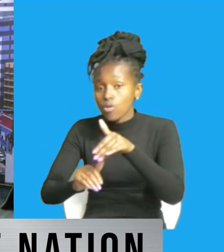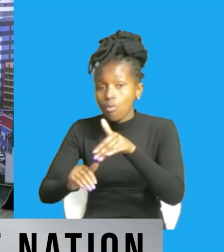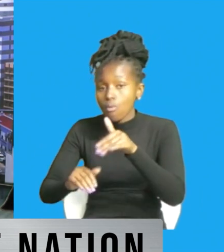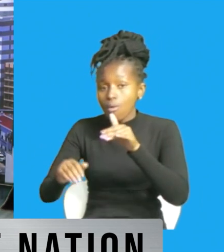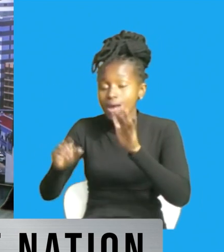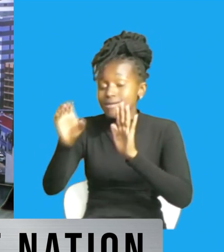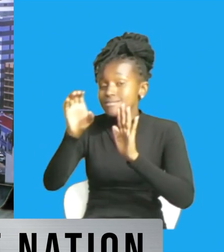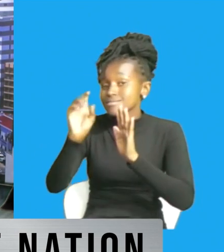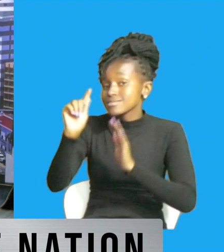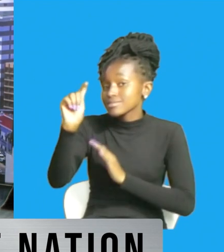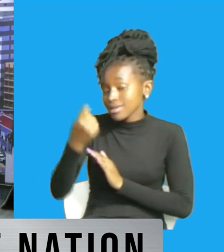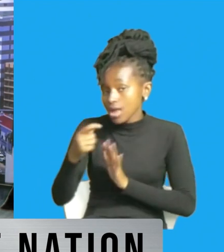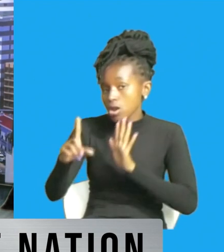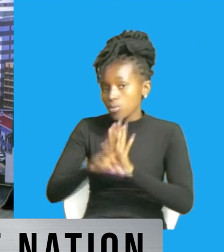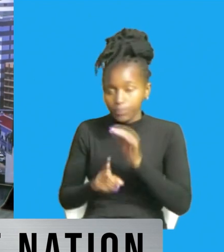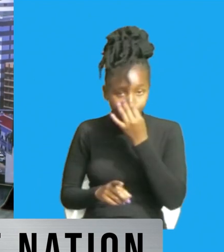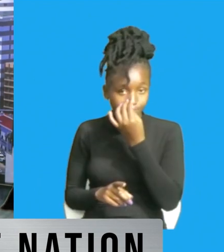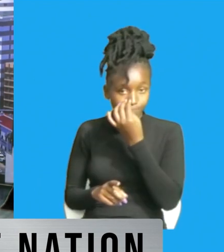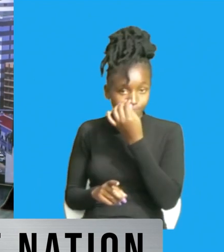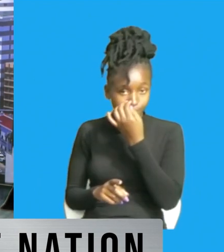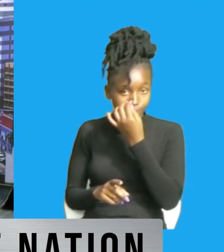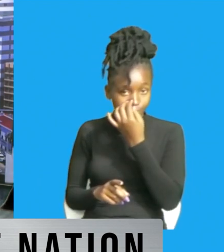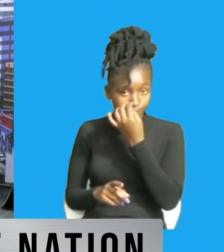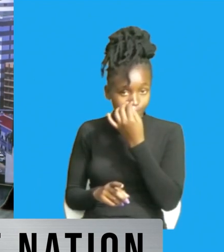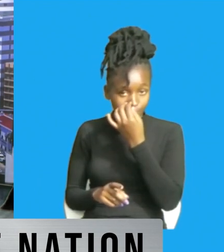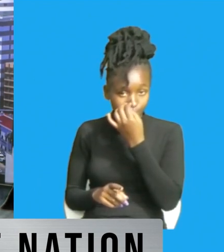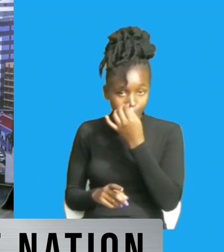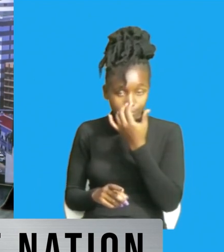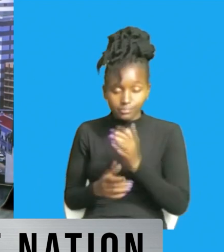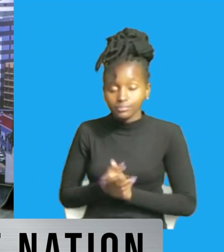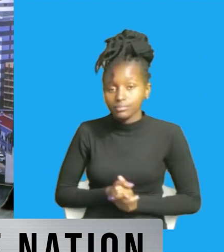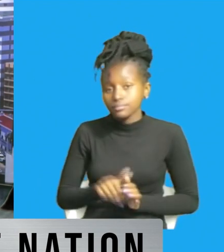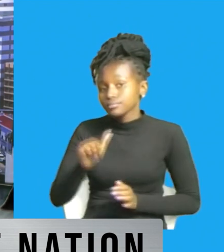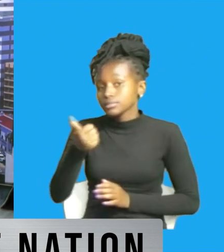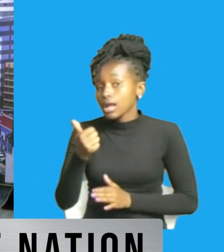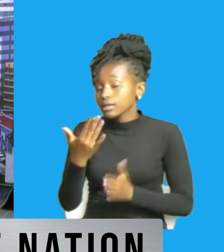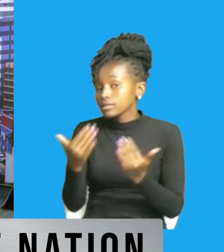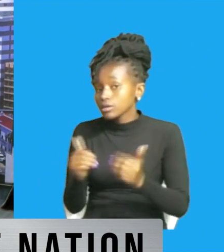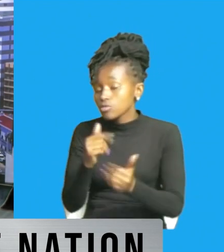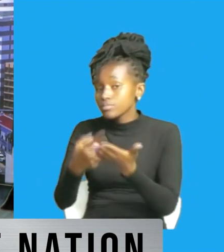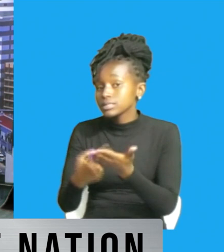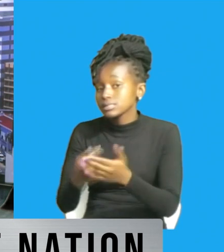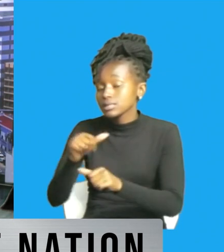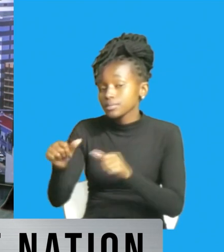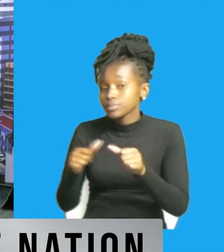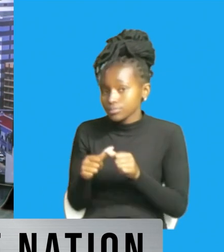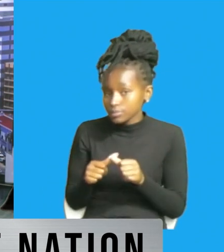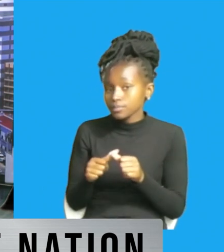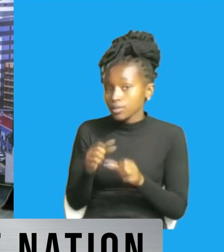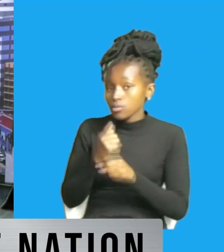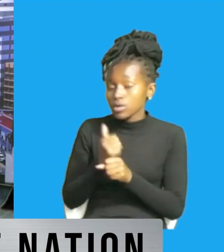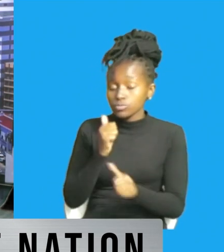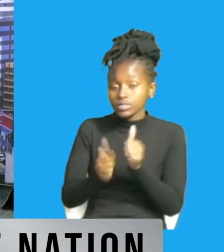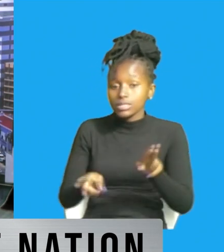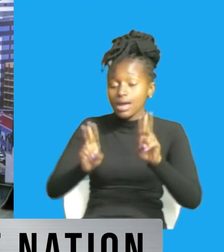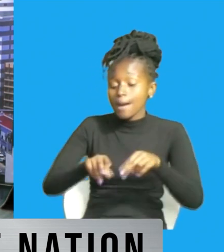right to get. The other thing, JONA, is that you have talked about an operation in Uganda, and